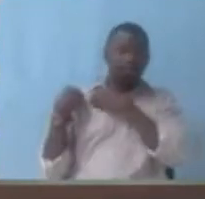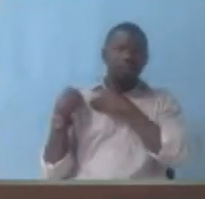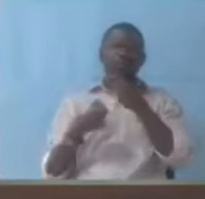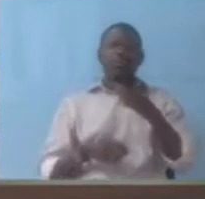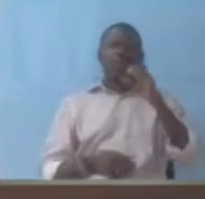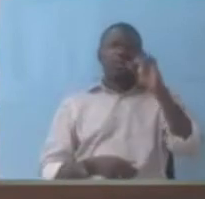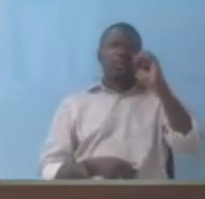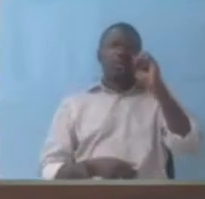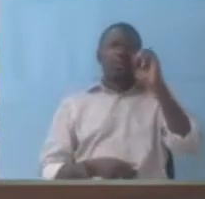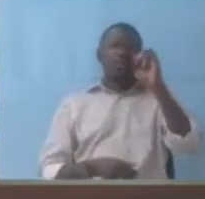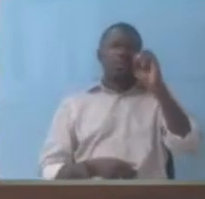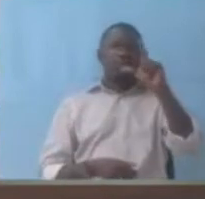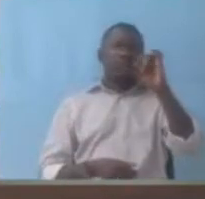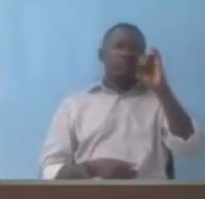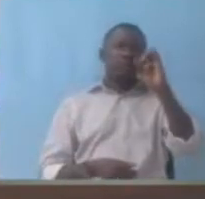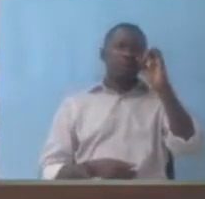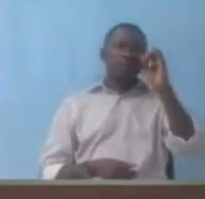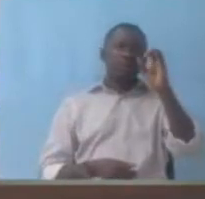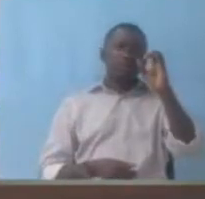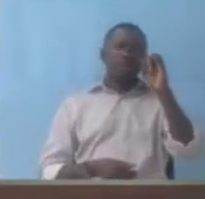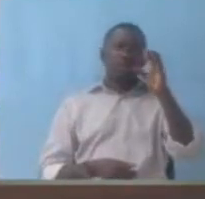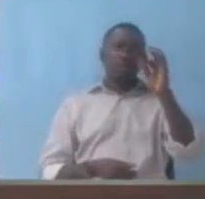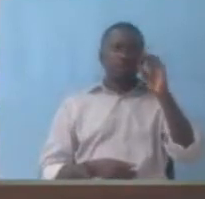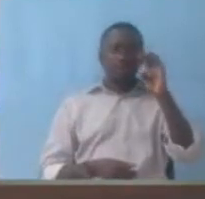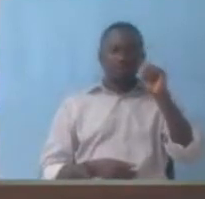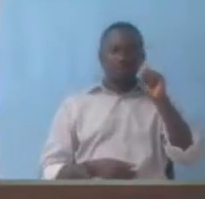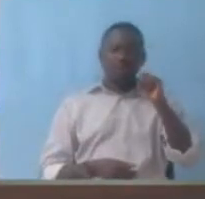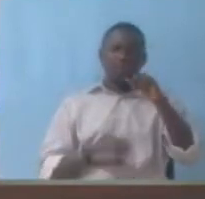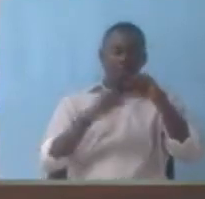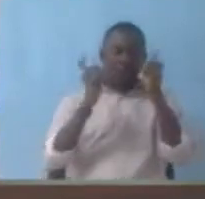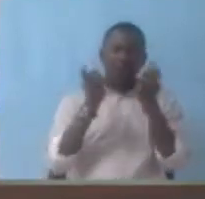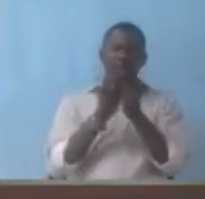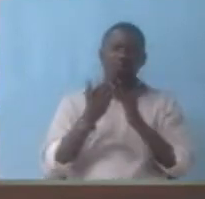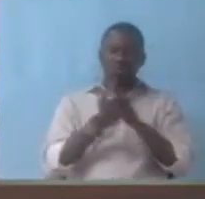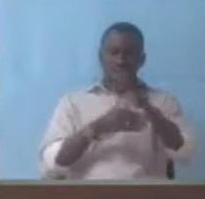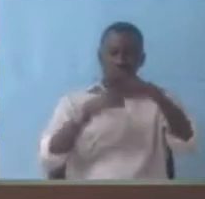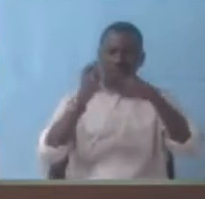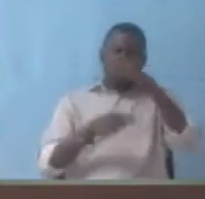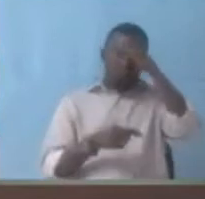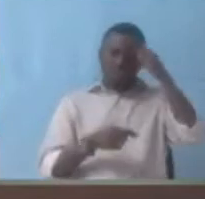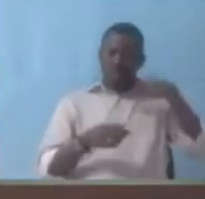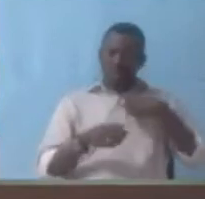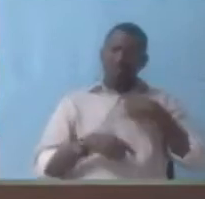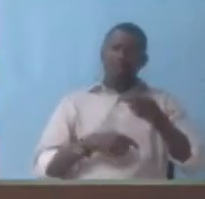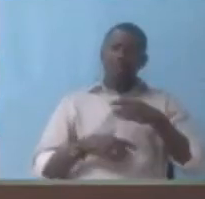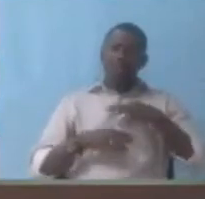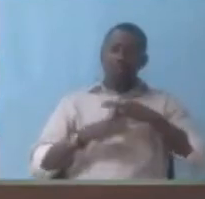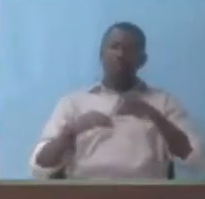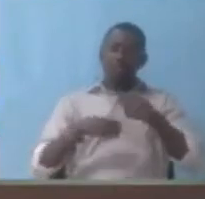to work in the public interest, as is my oath. Solicitor General continue to work in the public interest, as is my